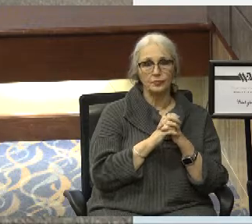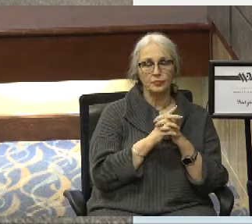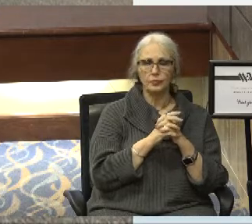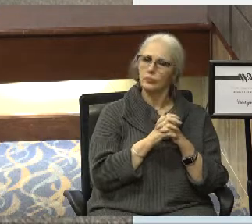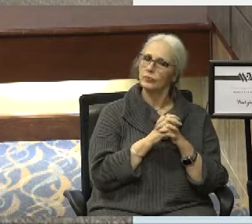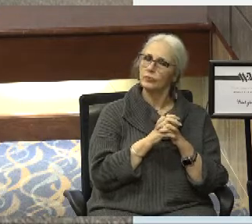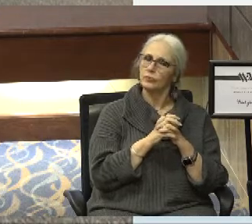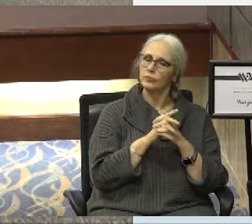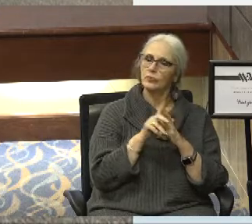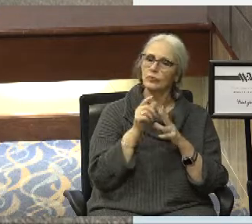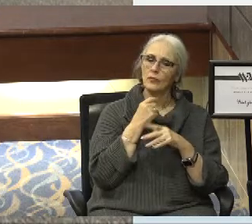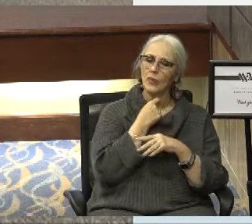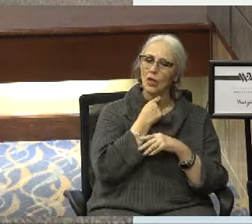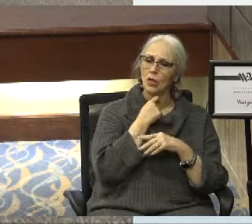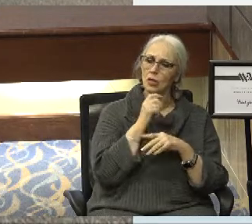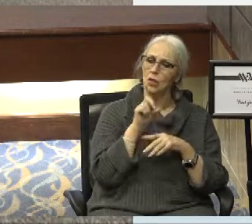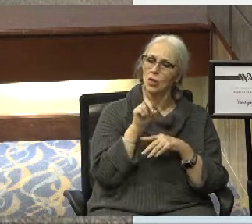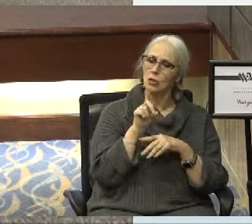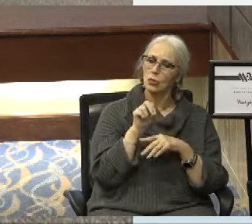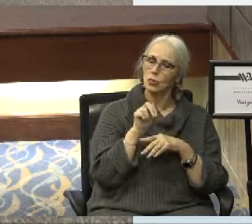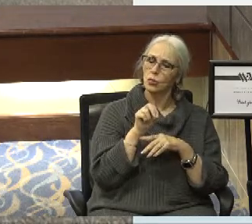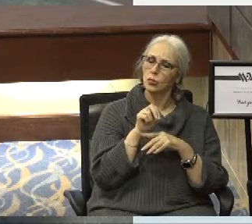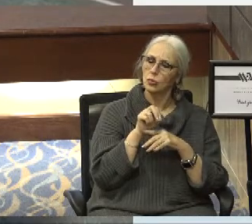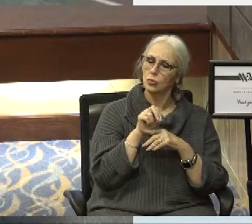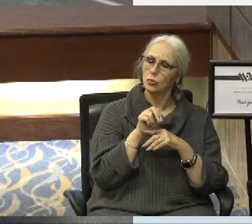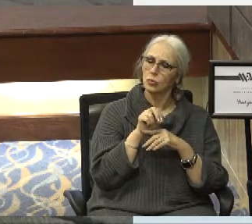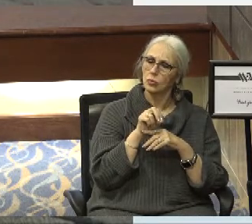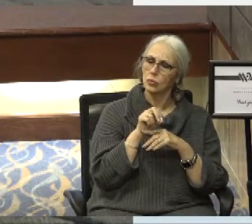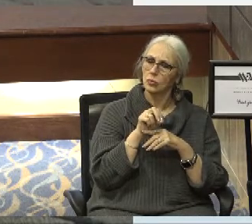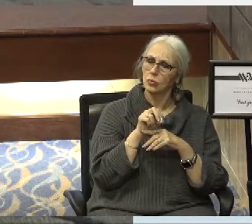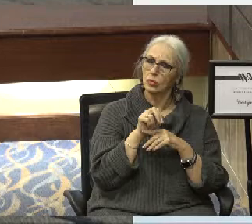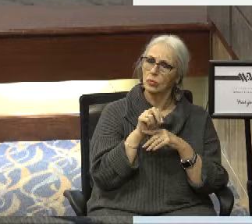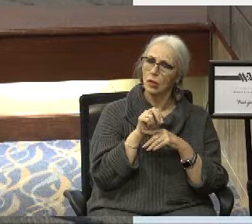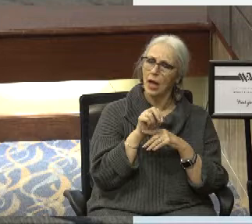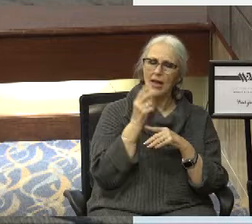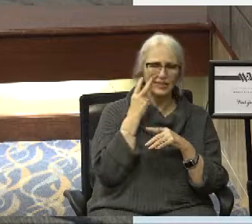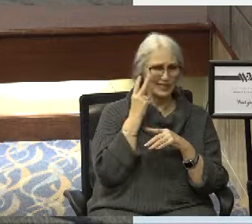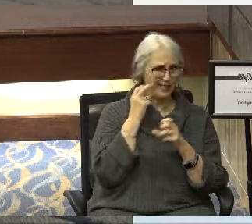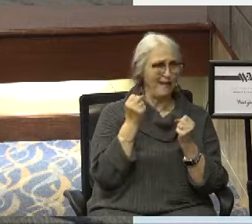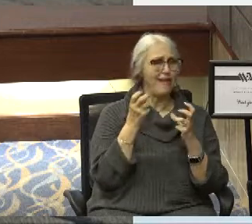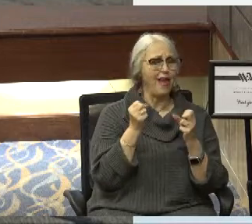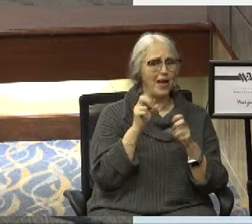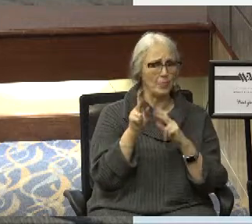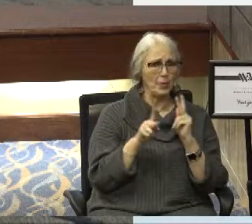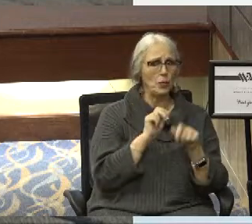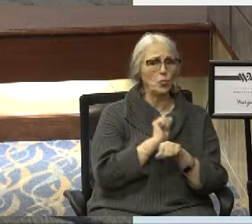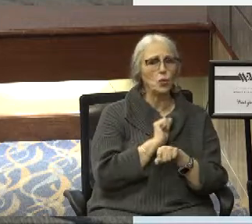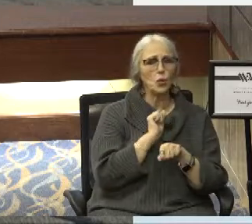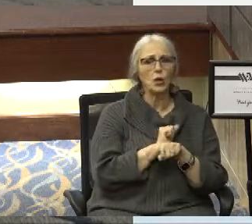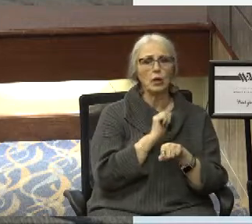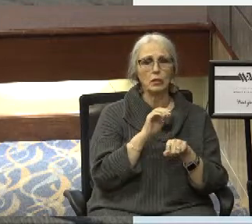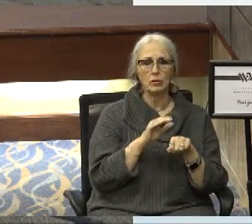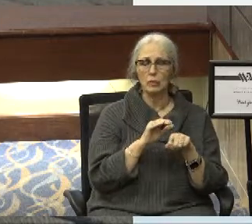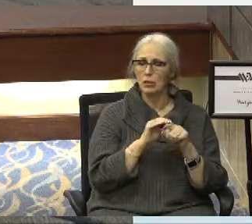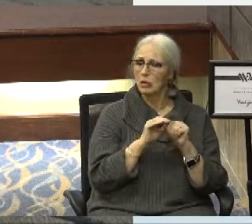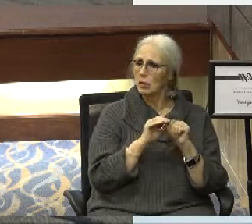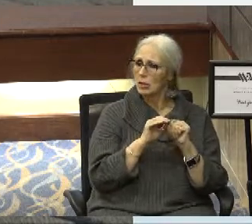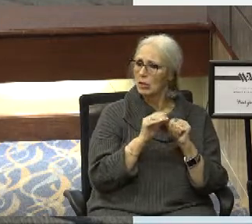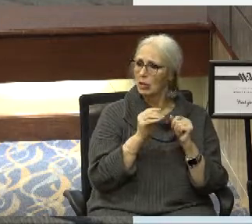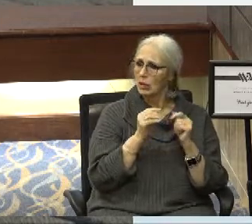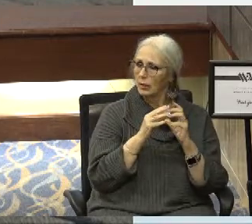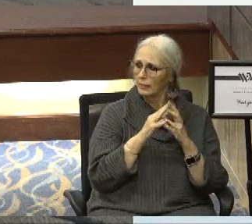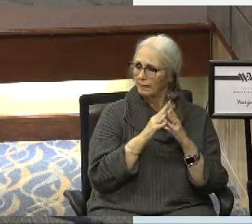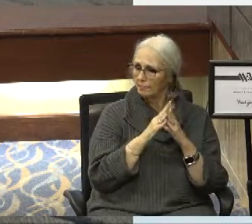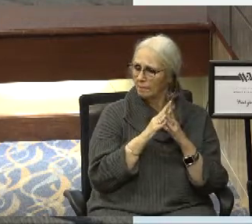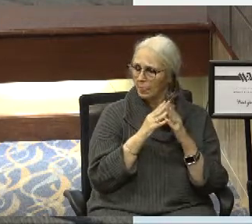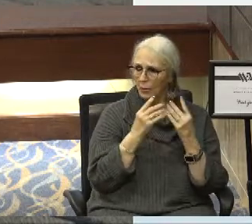Clint, on the median, I see a lot of folks out there working on the median and clearing